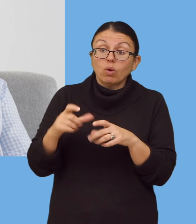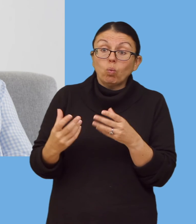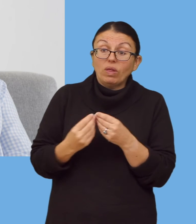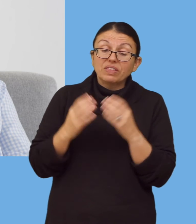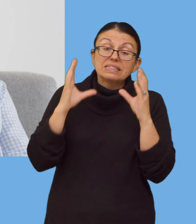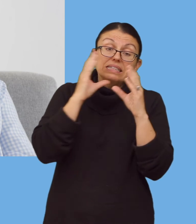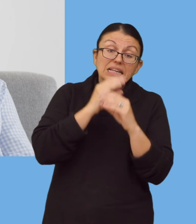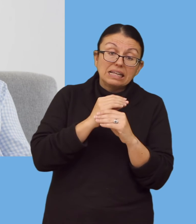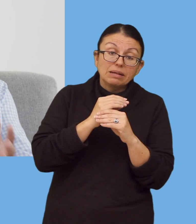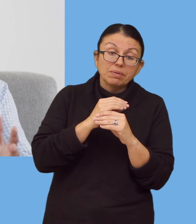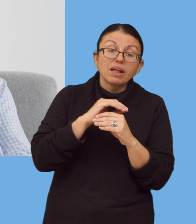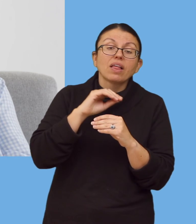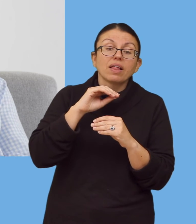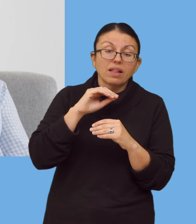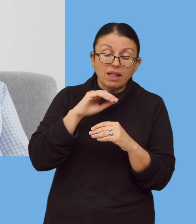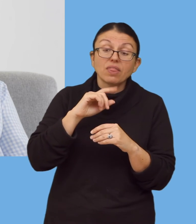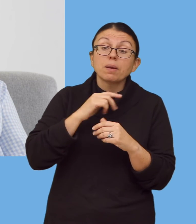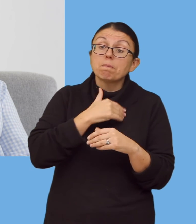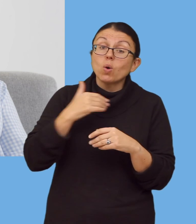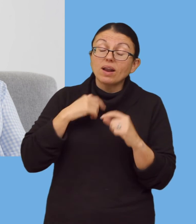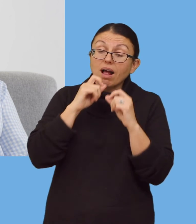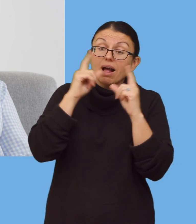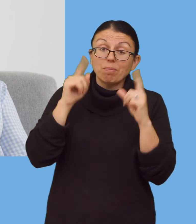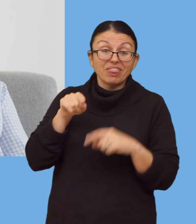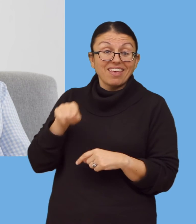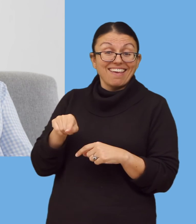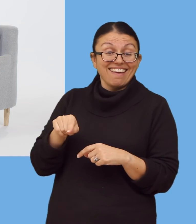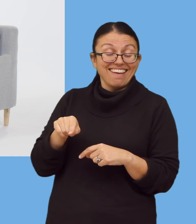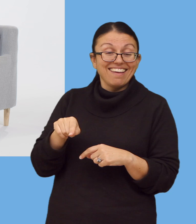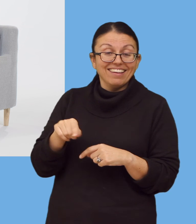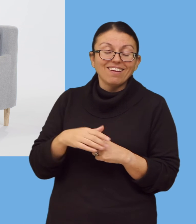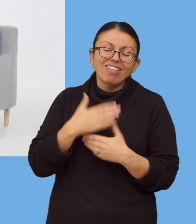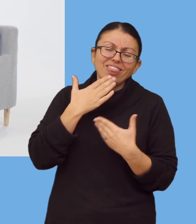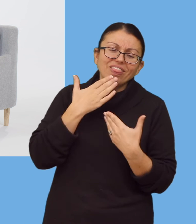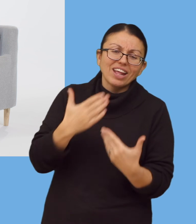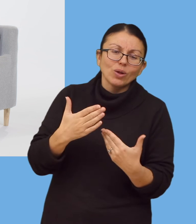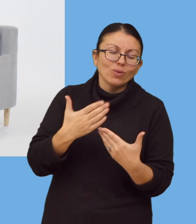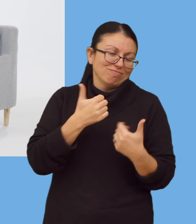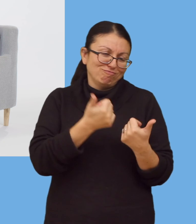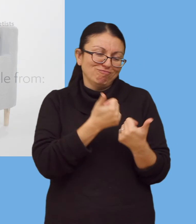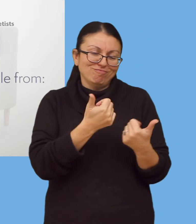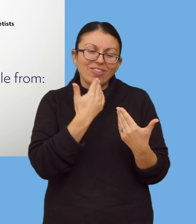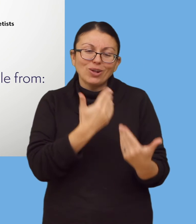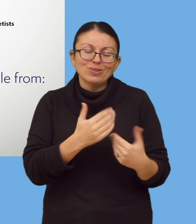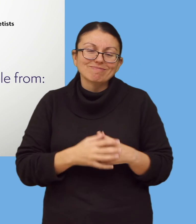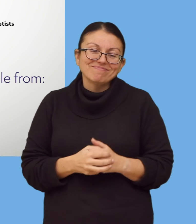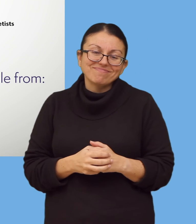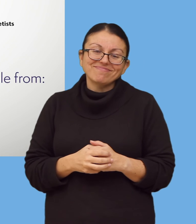he'll be there when you get off to sleep, and then he'll be there when you wake up. Okay, thank you. Okay.